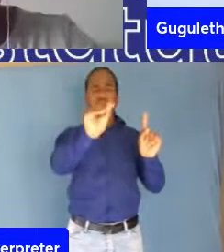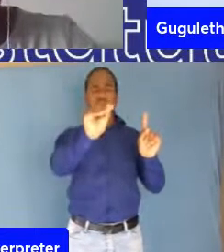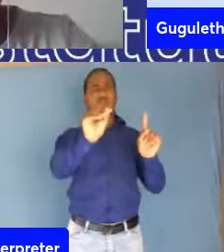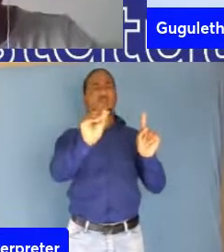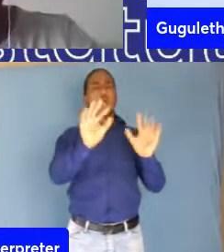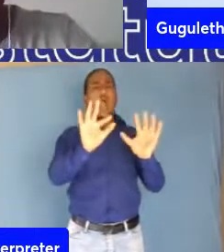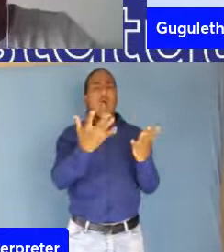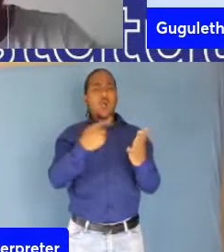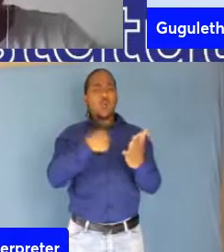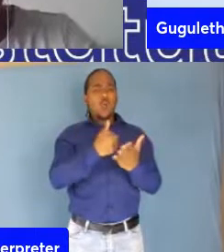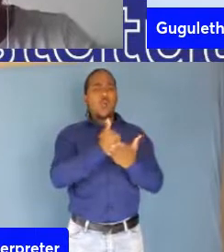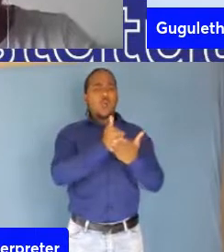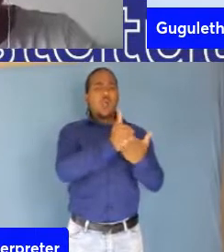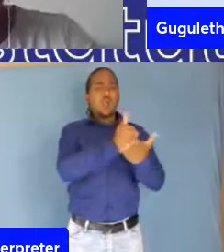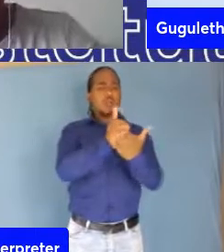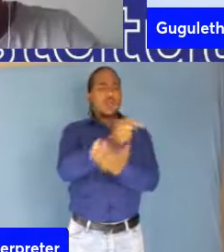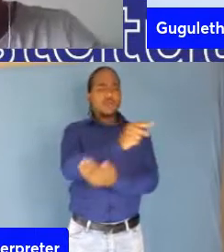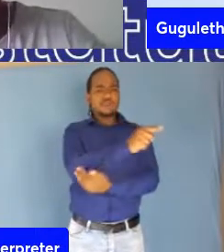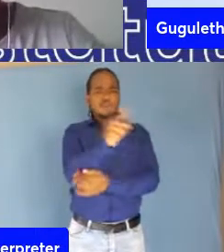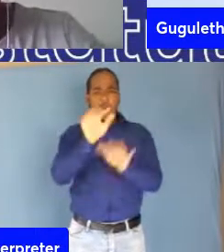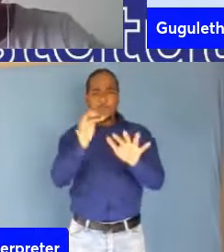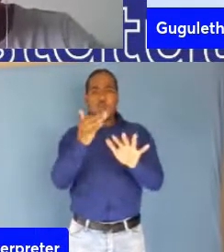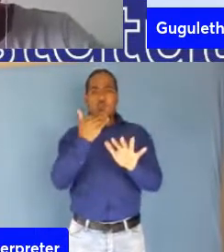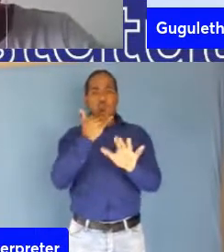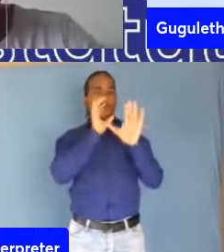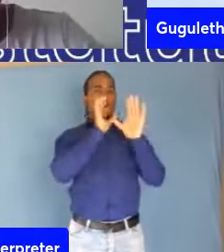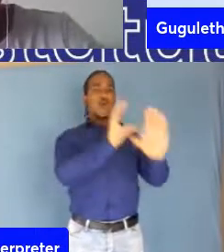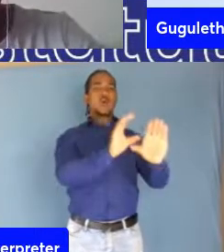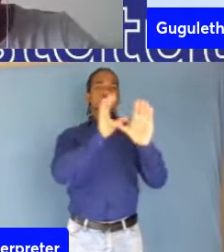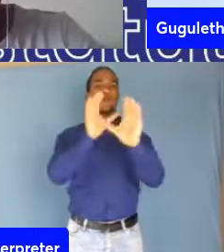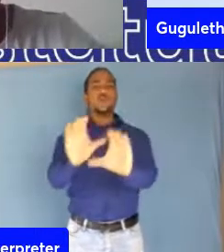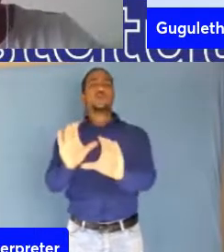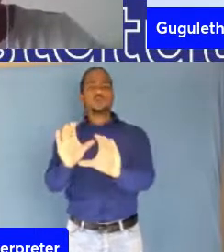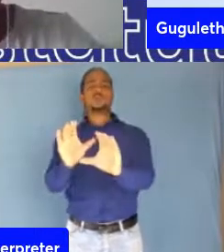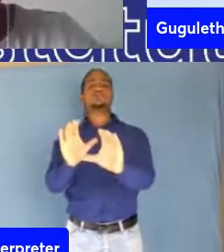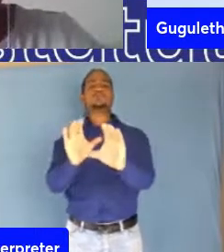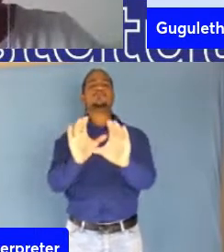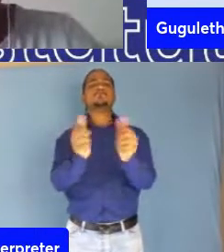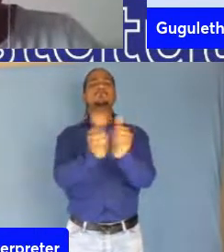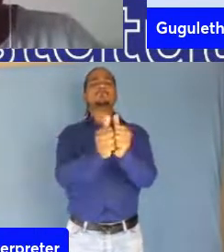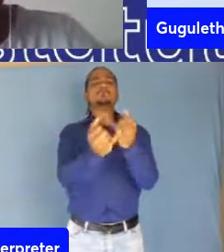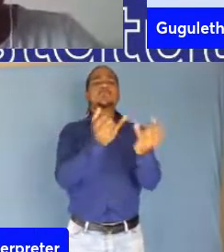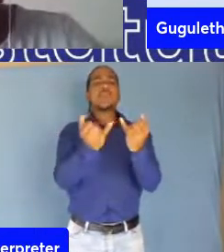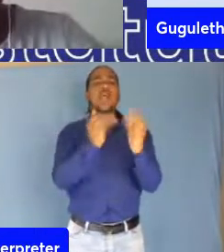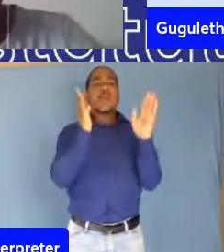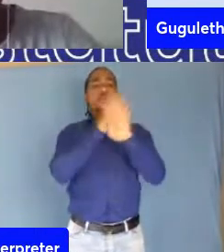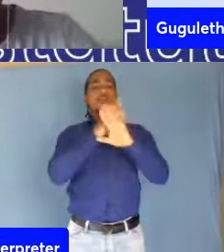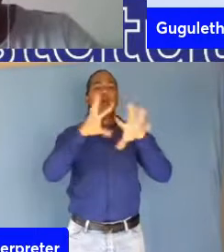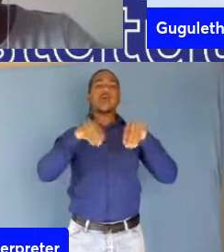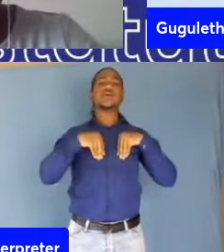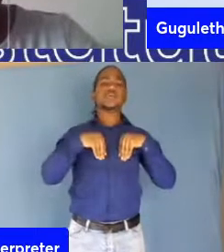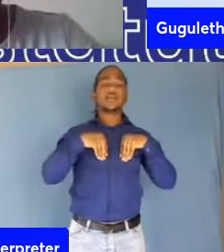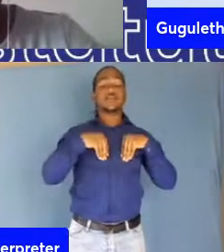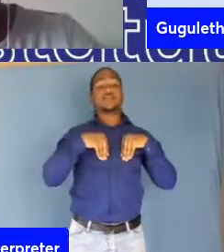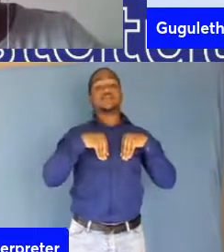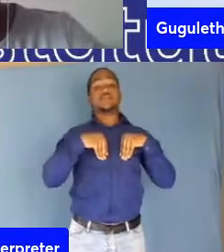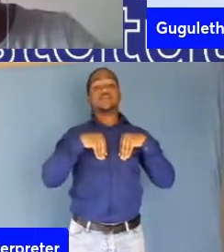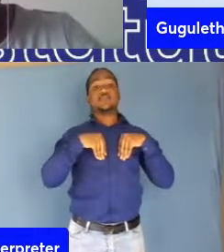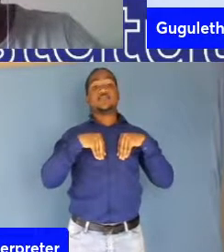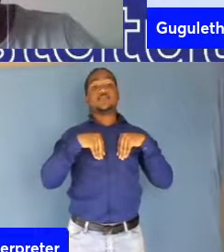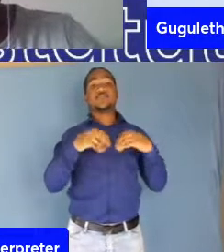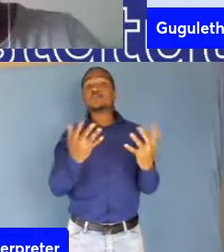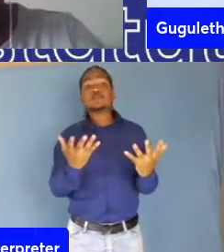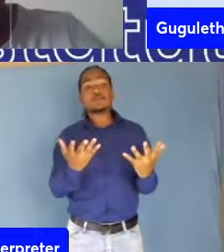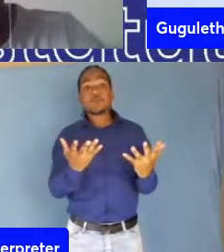partners without, consenting to having sex, and also with the fear that if they